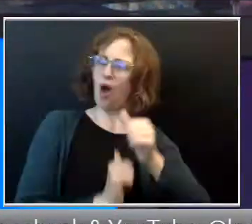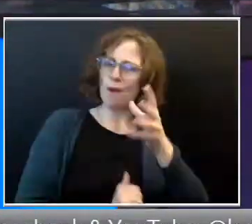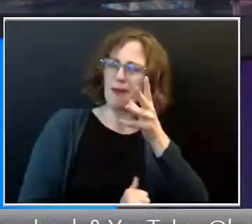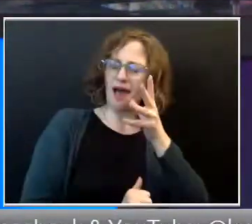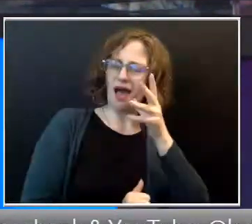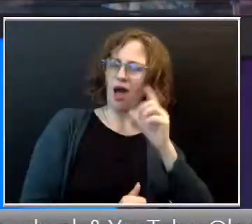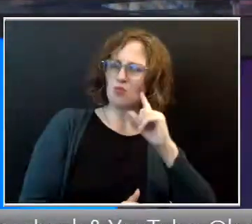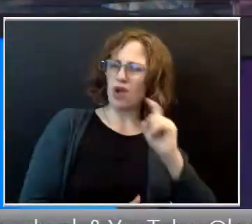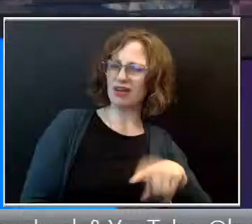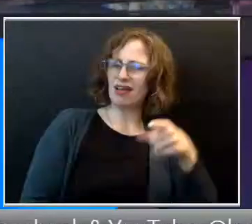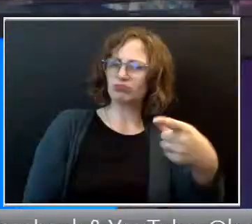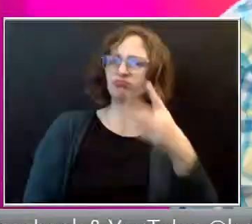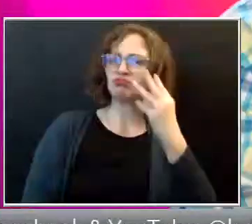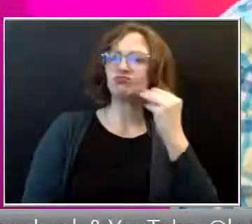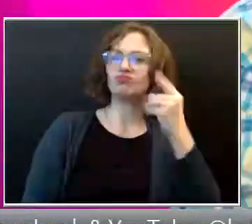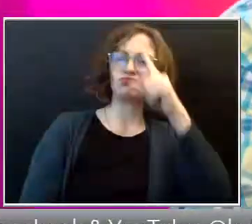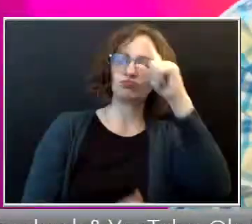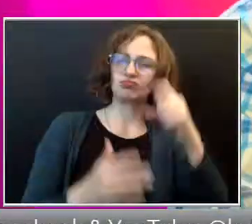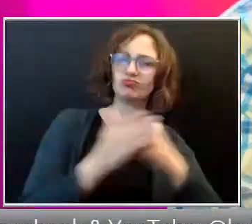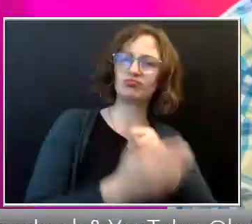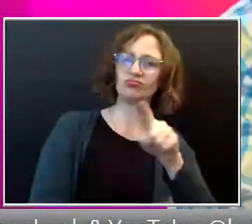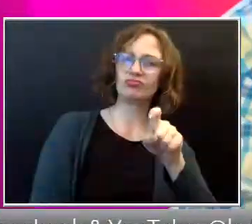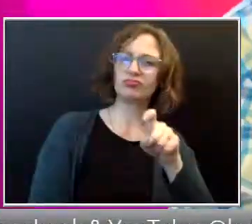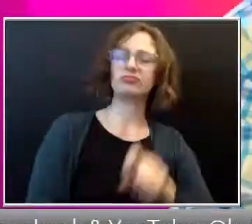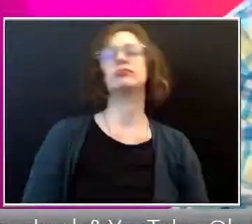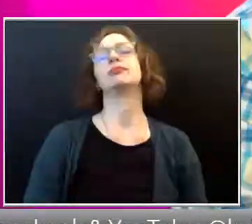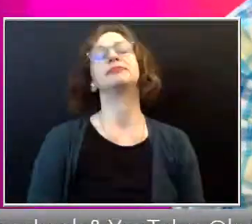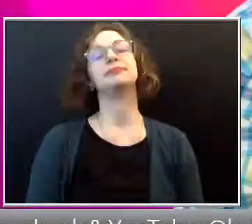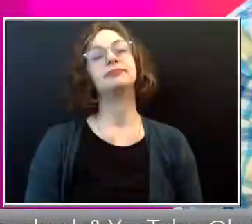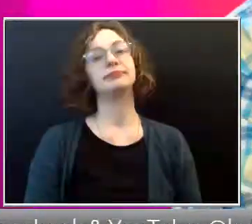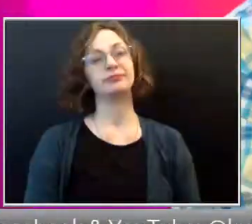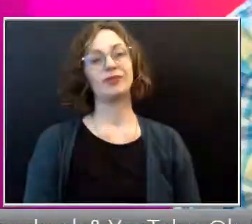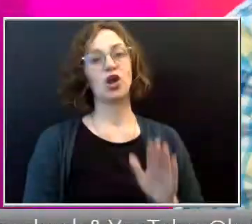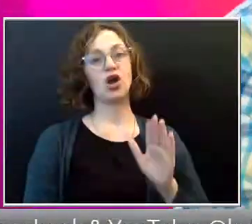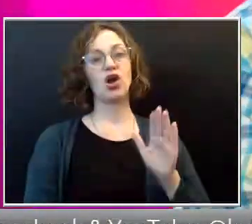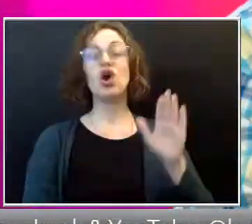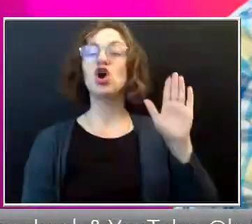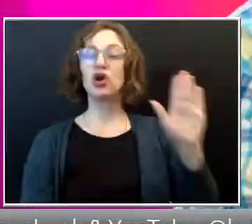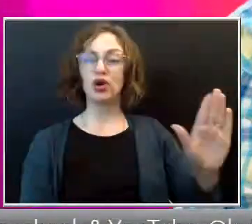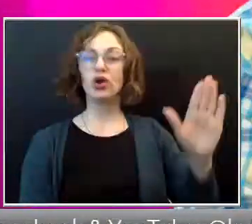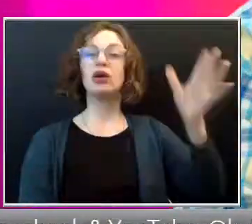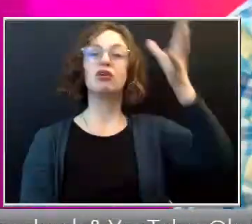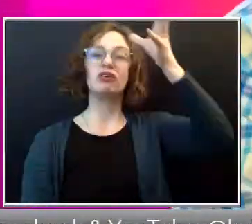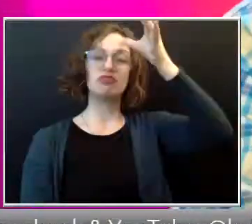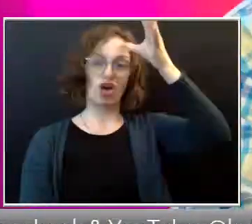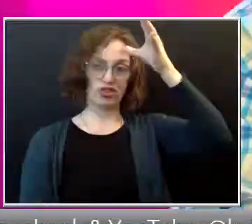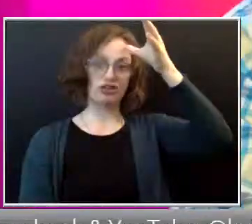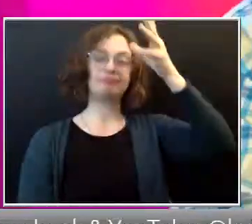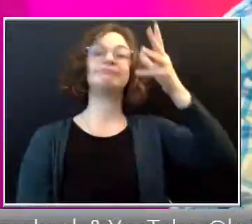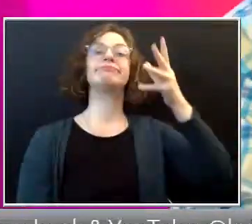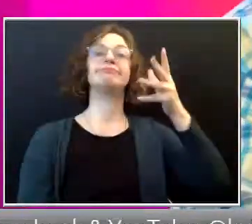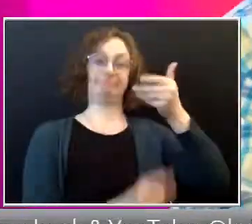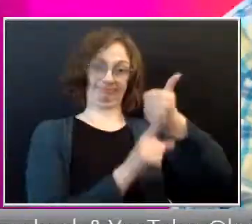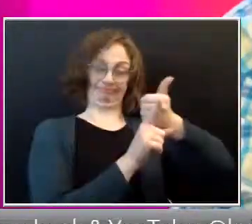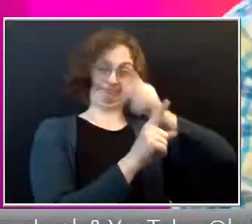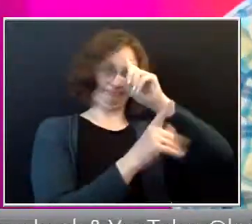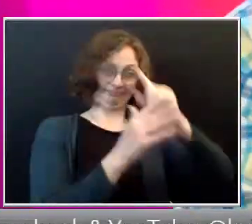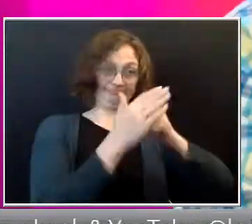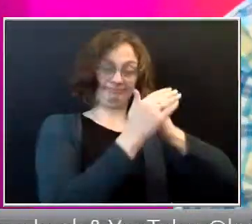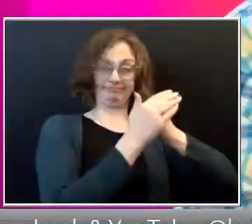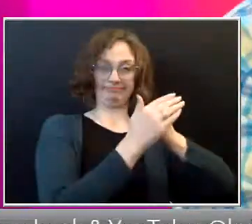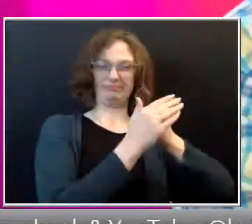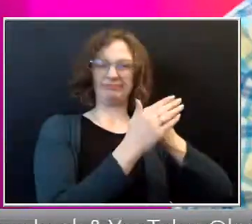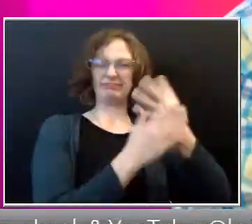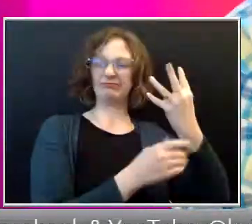stroke? So actually, her father had a stroke 4 or 5 years prior.